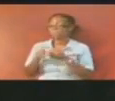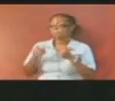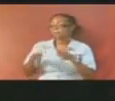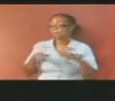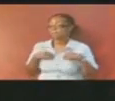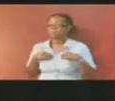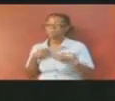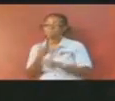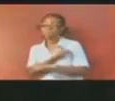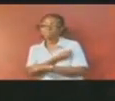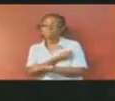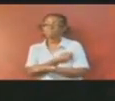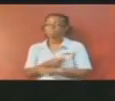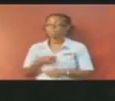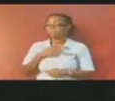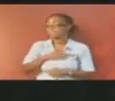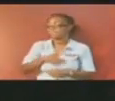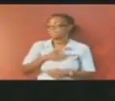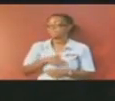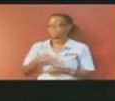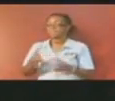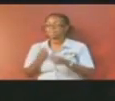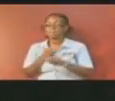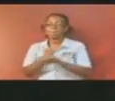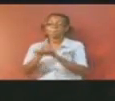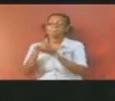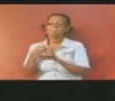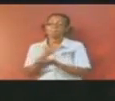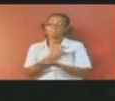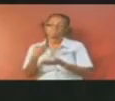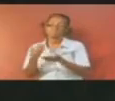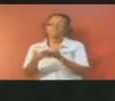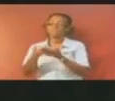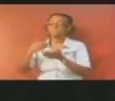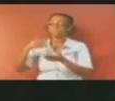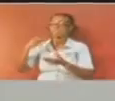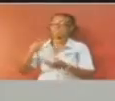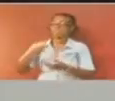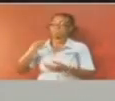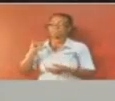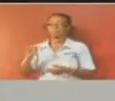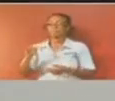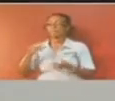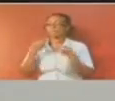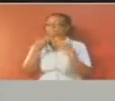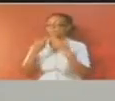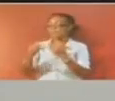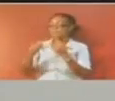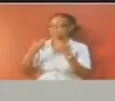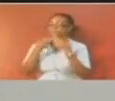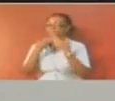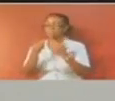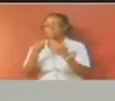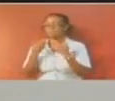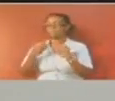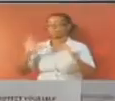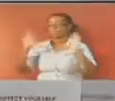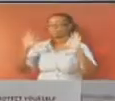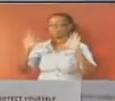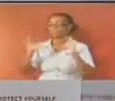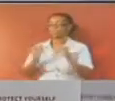it and get us towards herd immunity in addition to our public health measures. Thank you all. I think that's my end of my slides for this